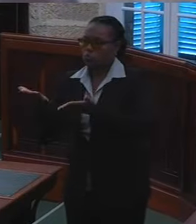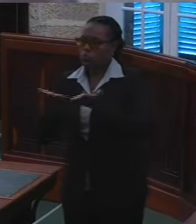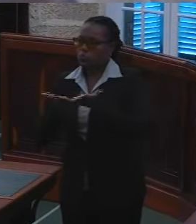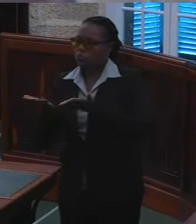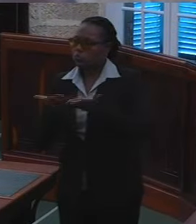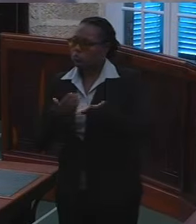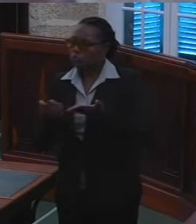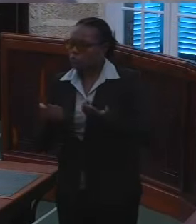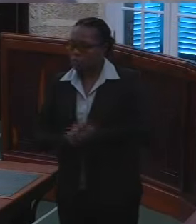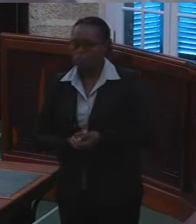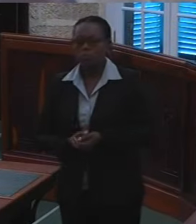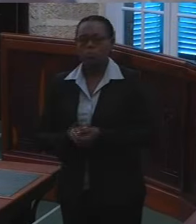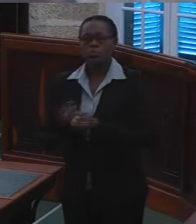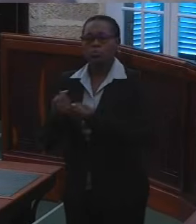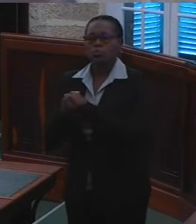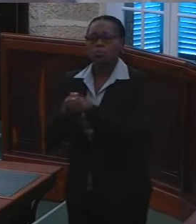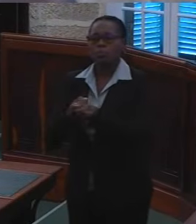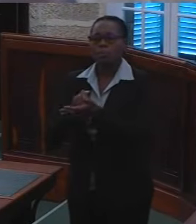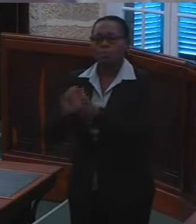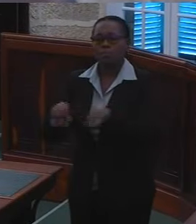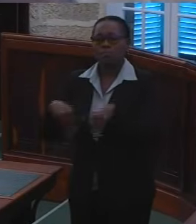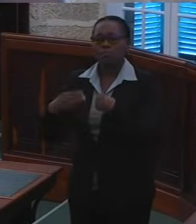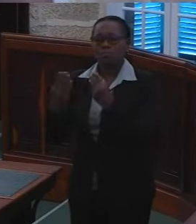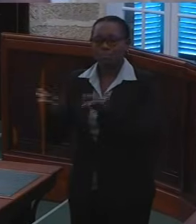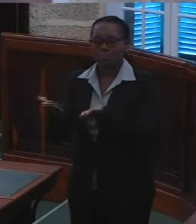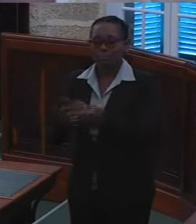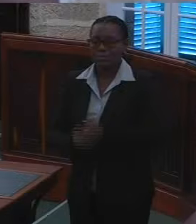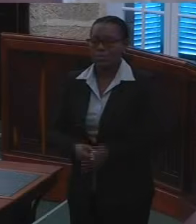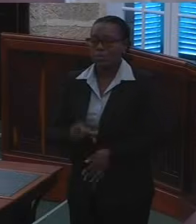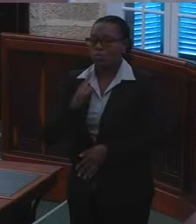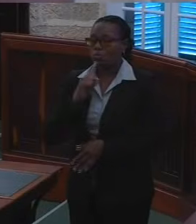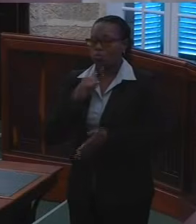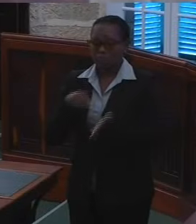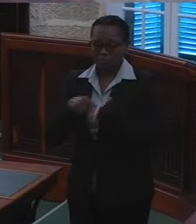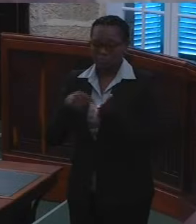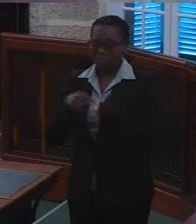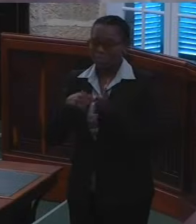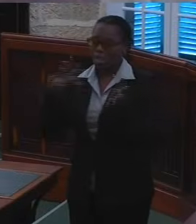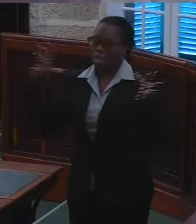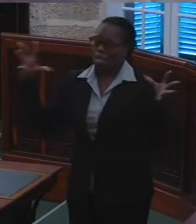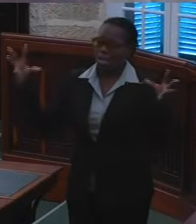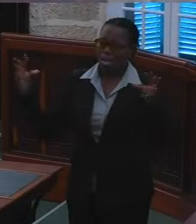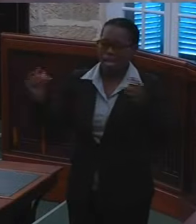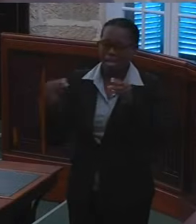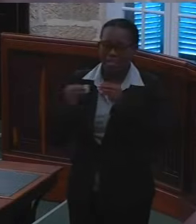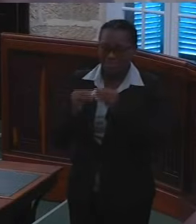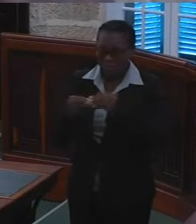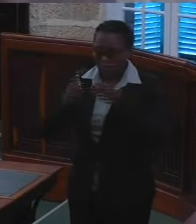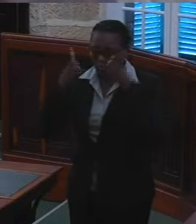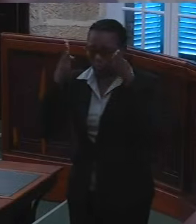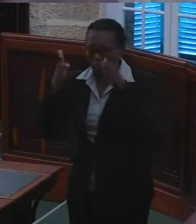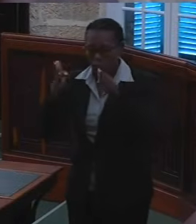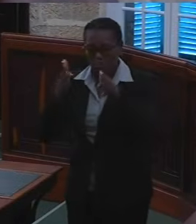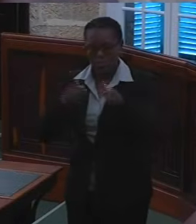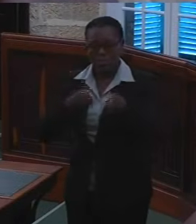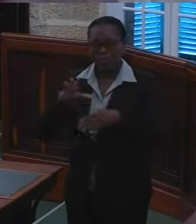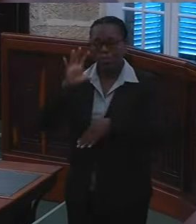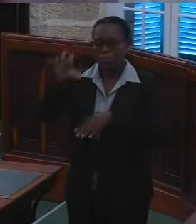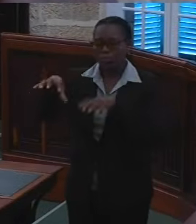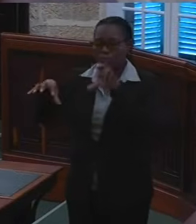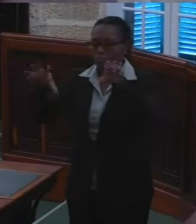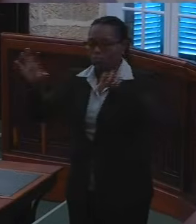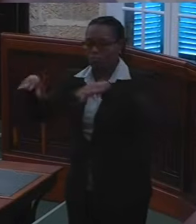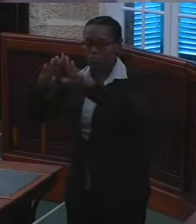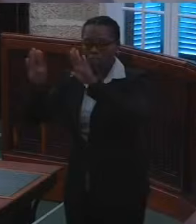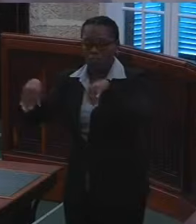on the quality of services that should be rendered. So it's really a holistic approach to the management of those facilities and, of course, the